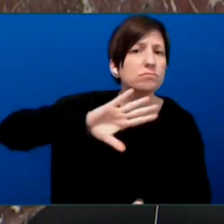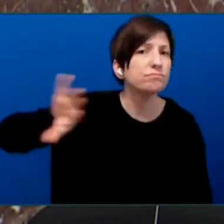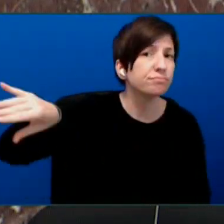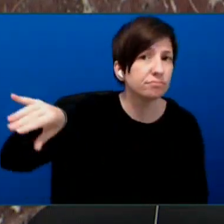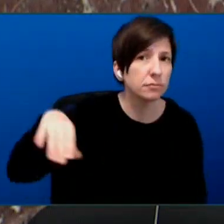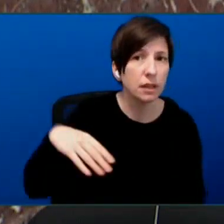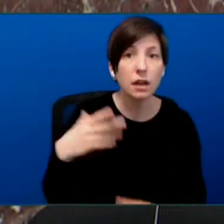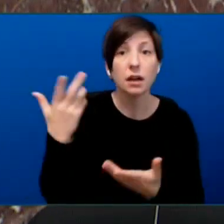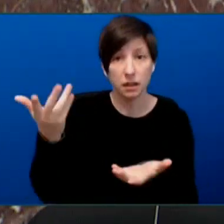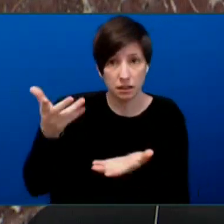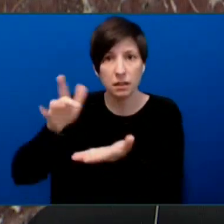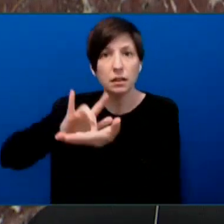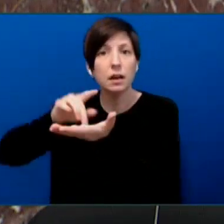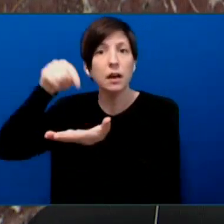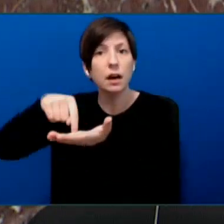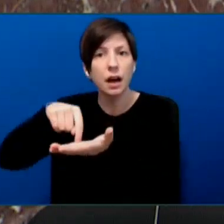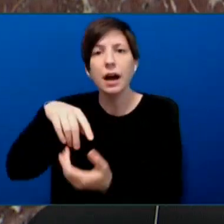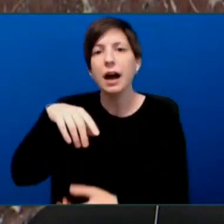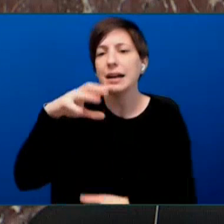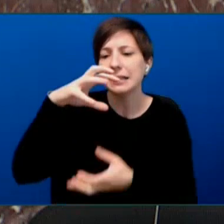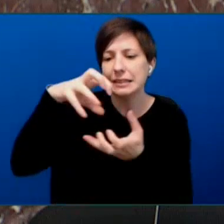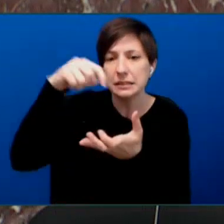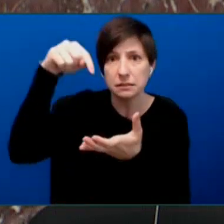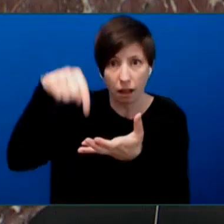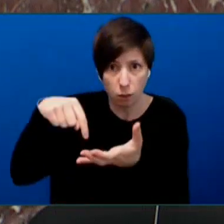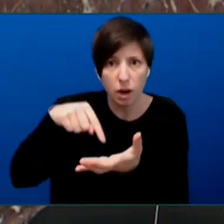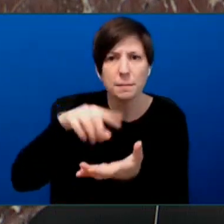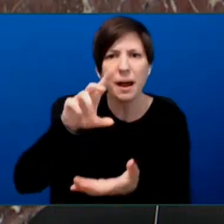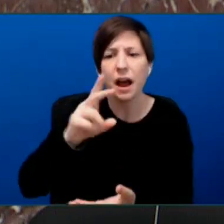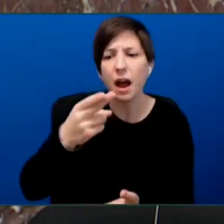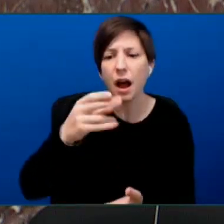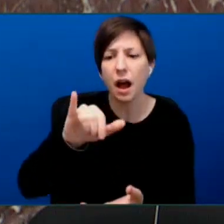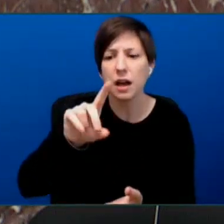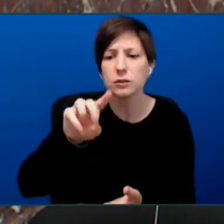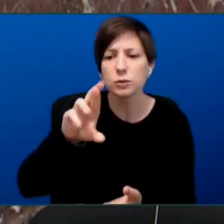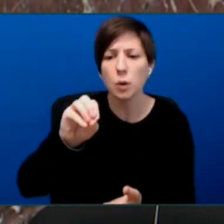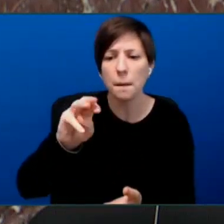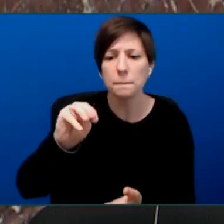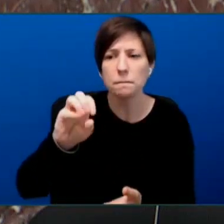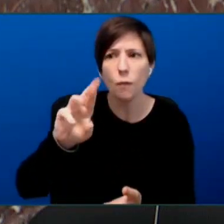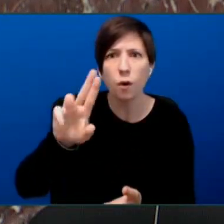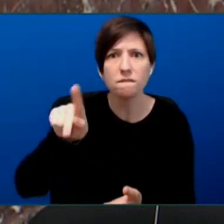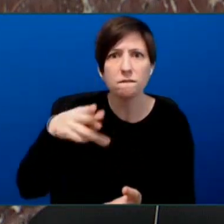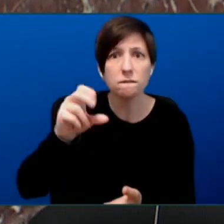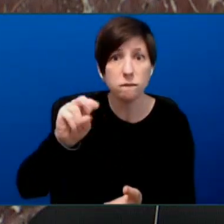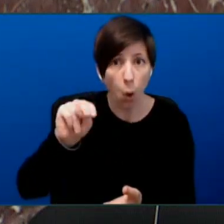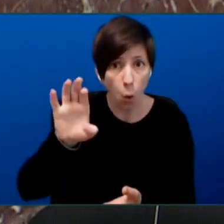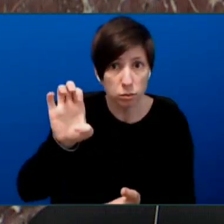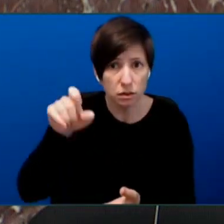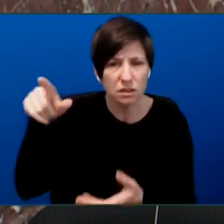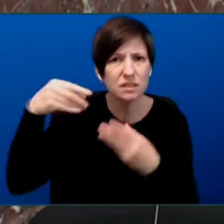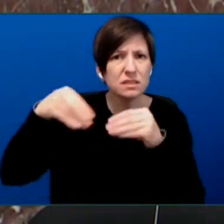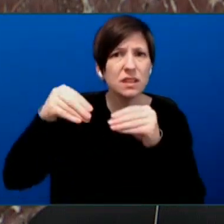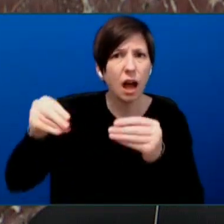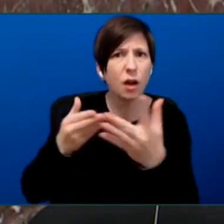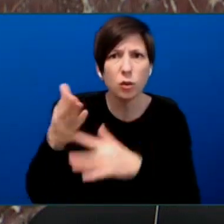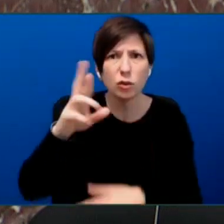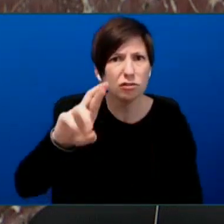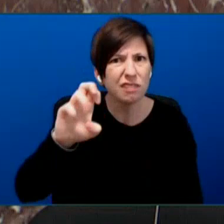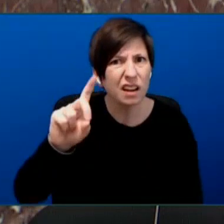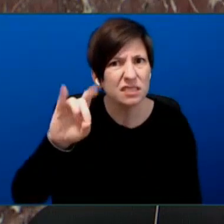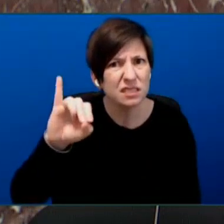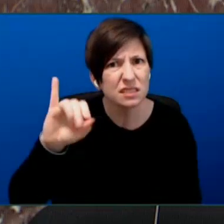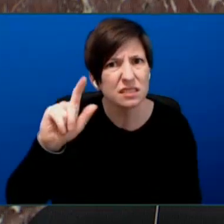or dillies, now flood platforms like Reddit, sold openly by the tens of thousands.